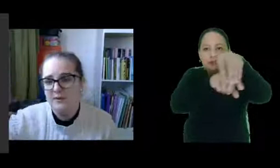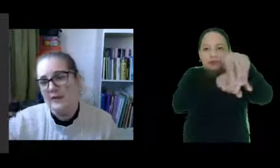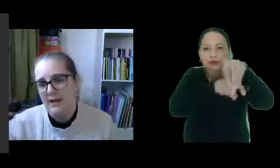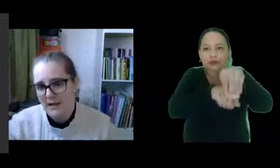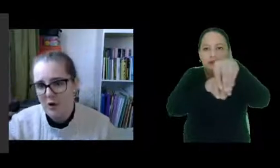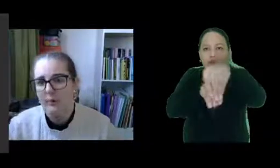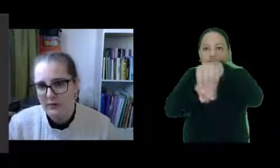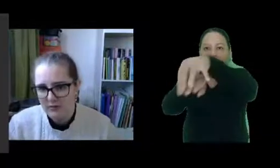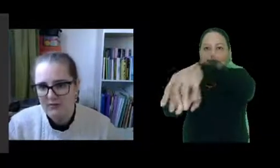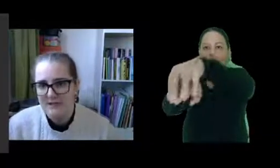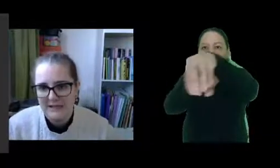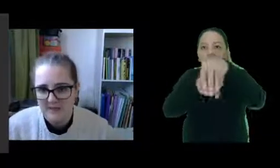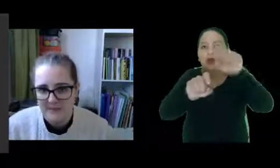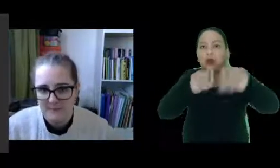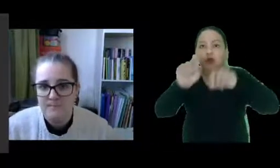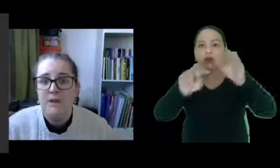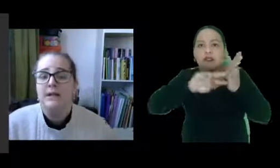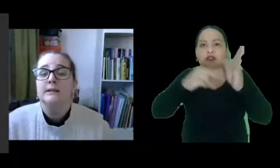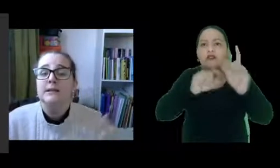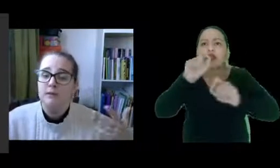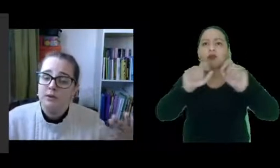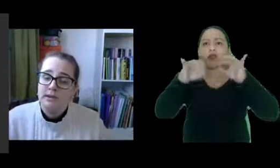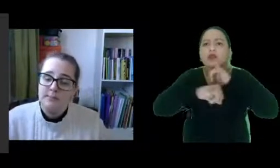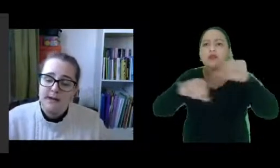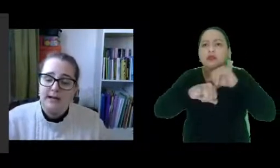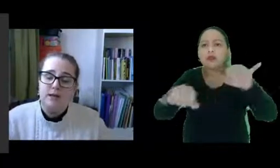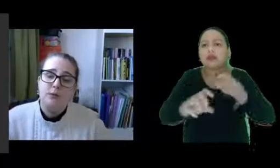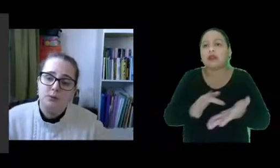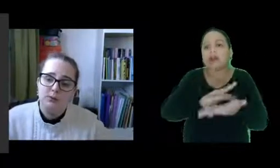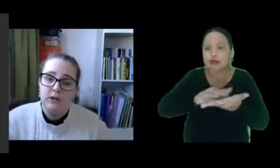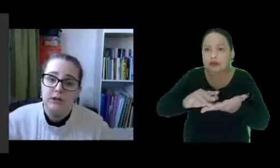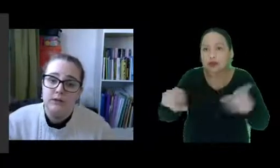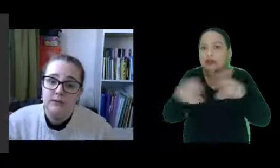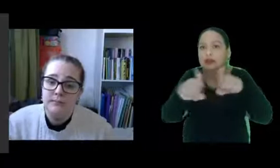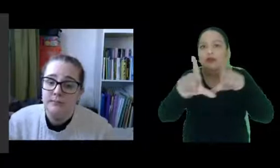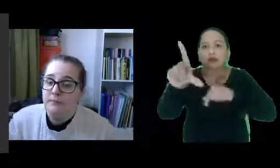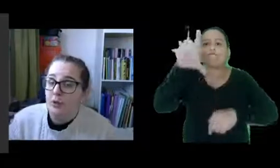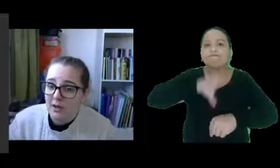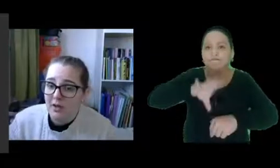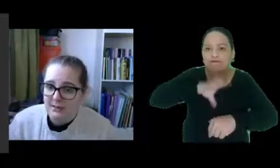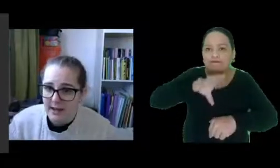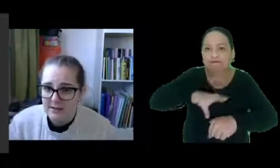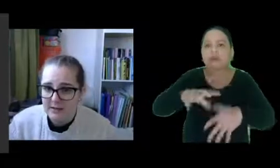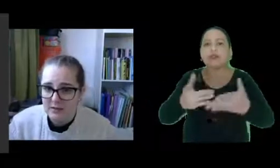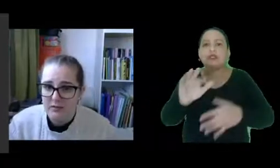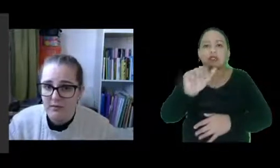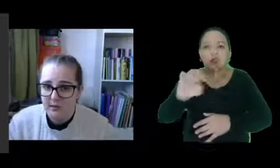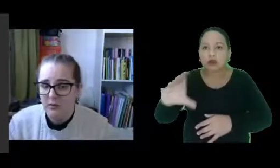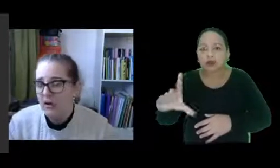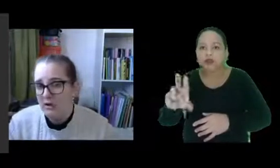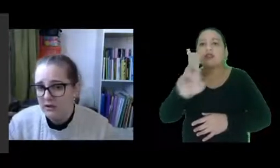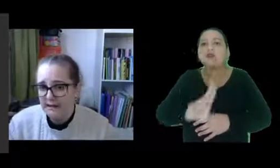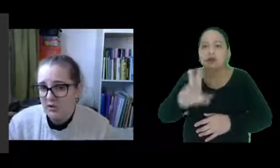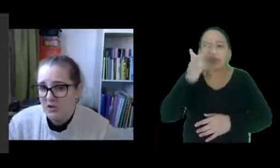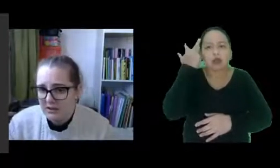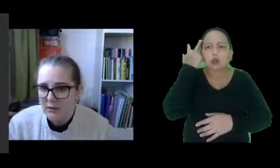in order to facilitate understanding. We can do in both ways, in Braille and in Portuguese. With letters